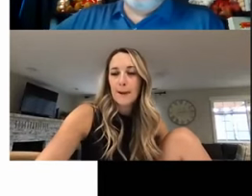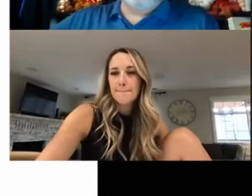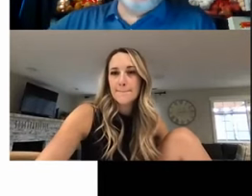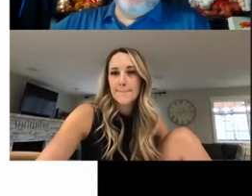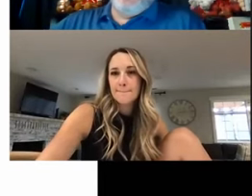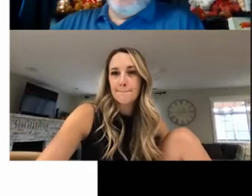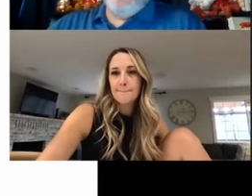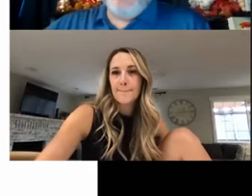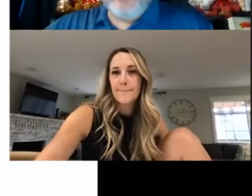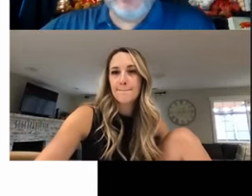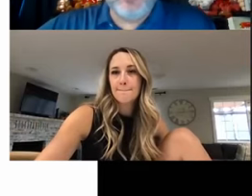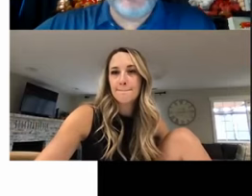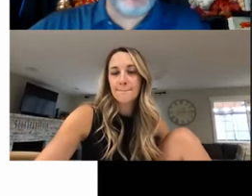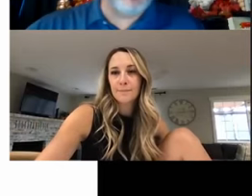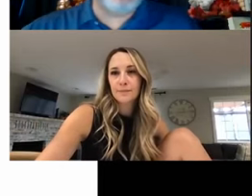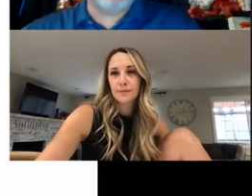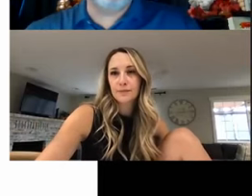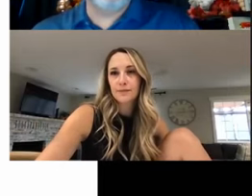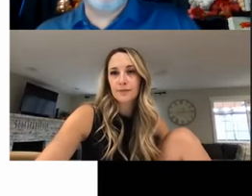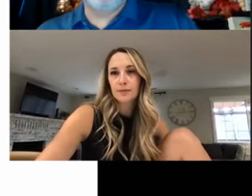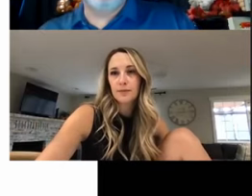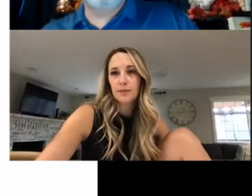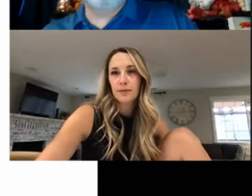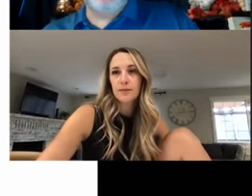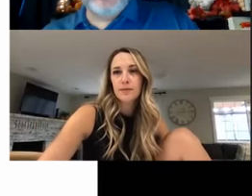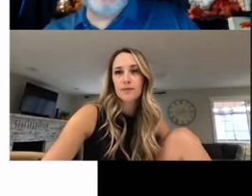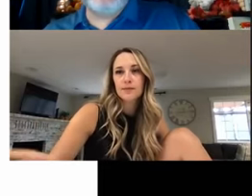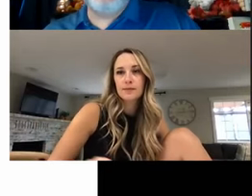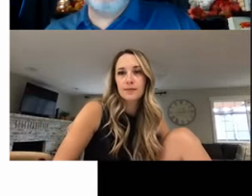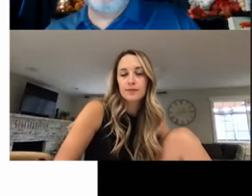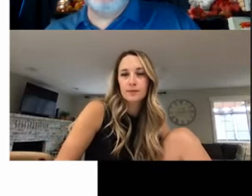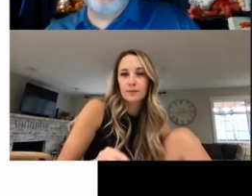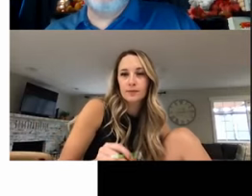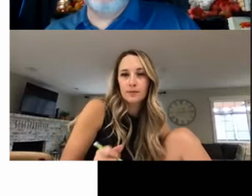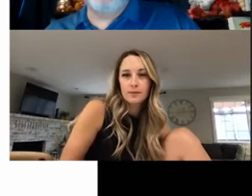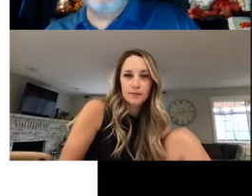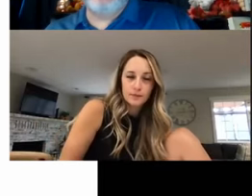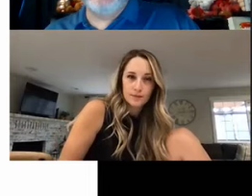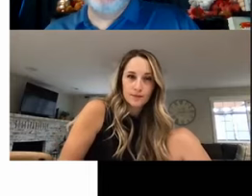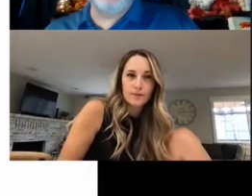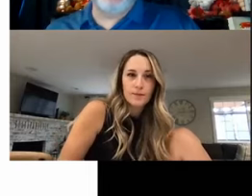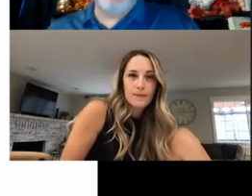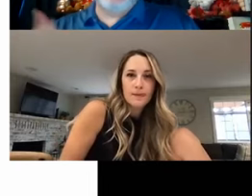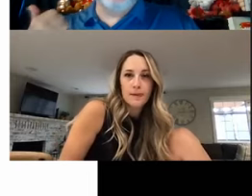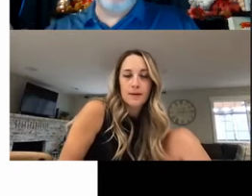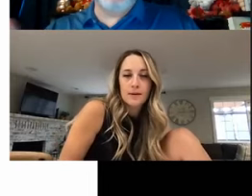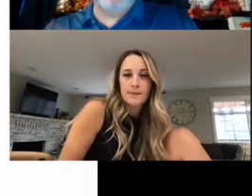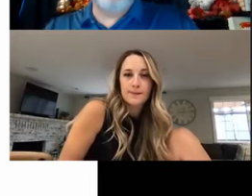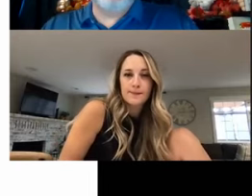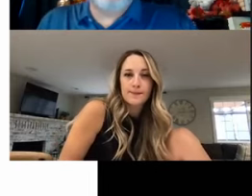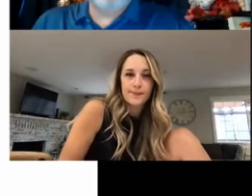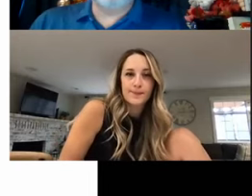fully functional hemoglobin protein. Right, so one gene basically codes for the information for making